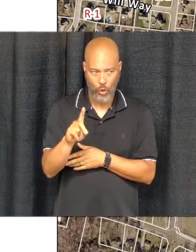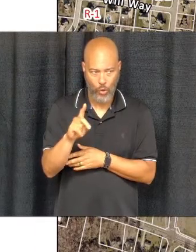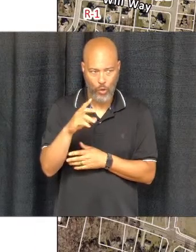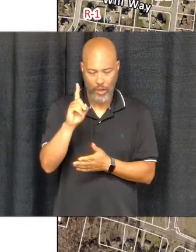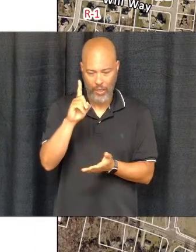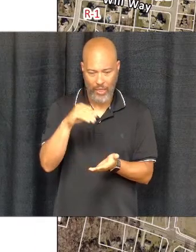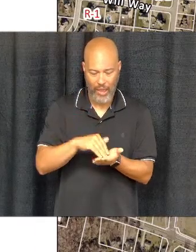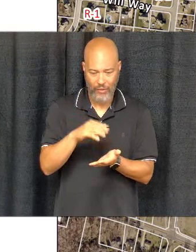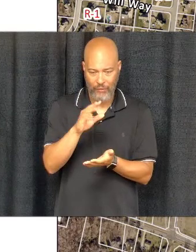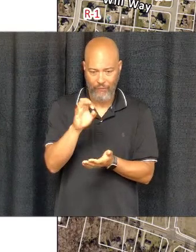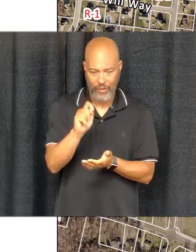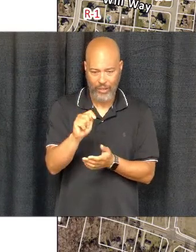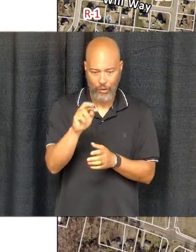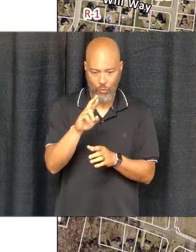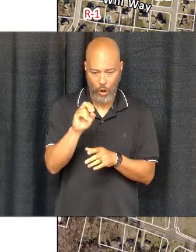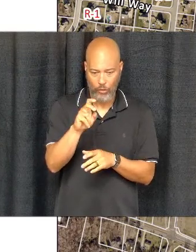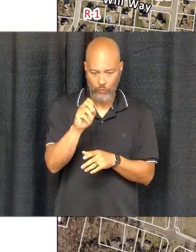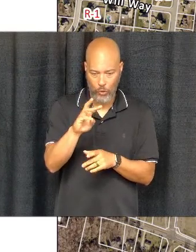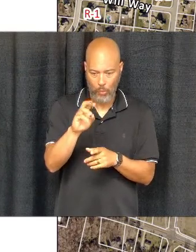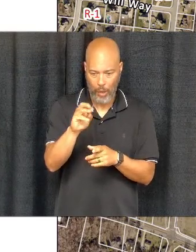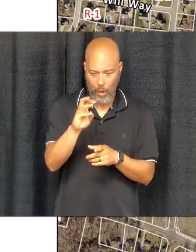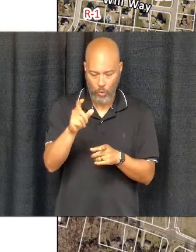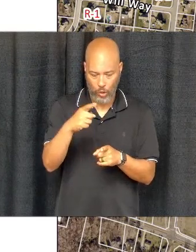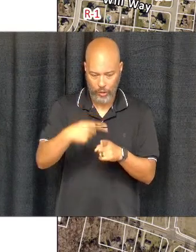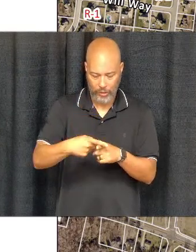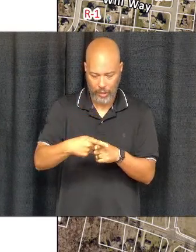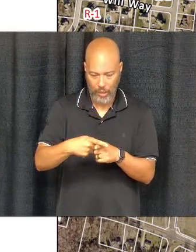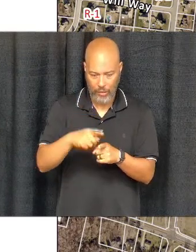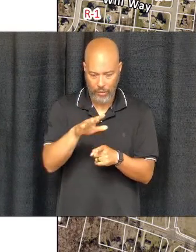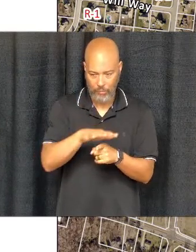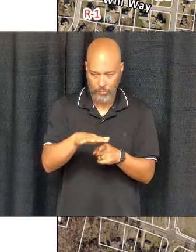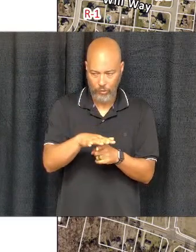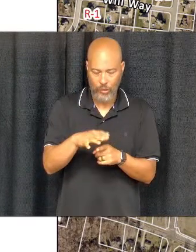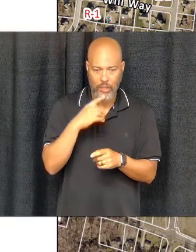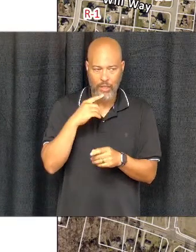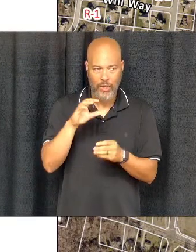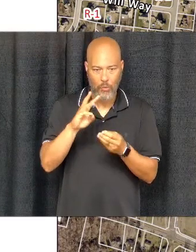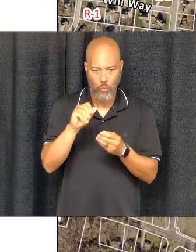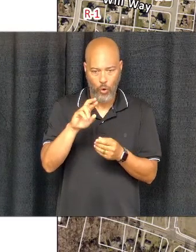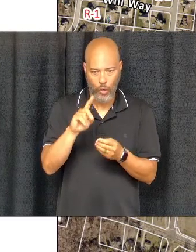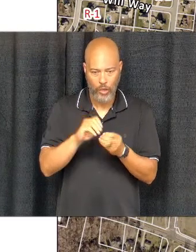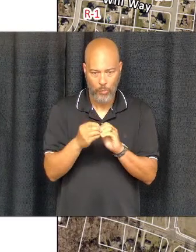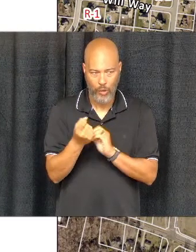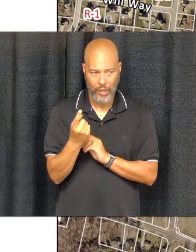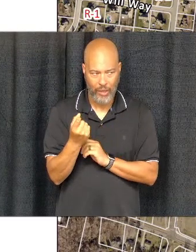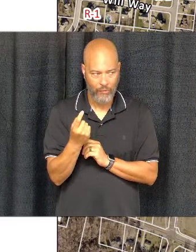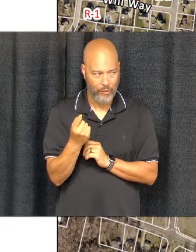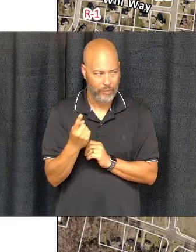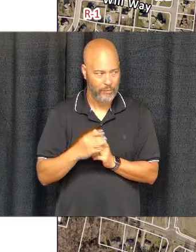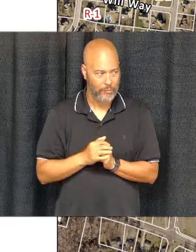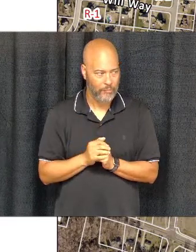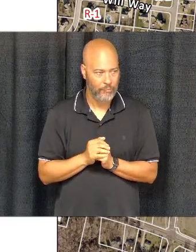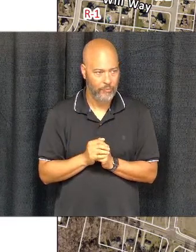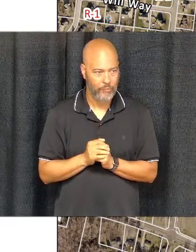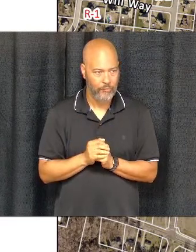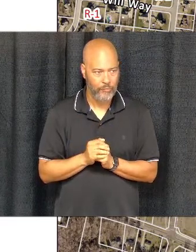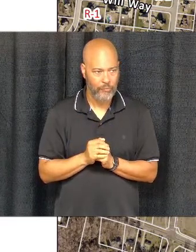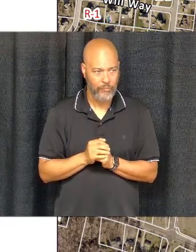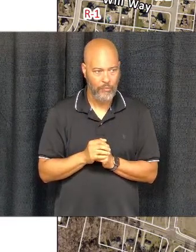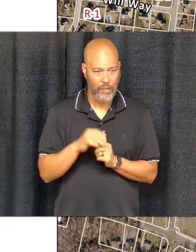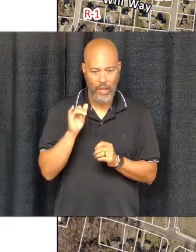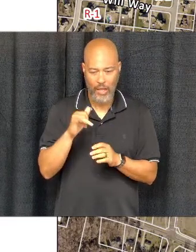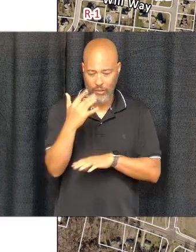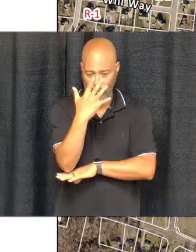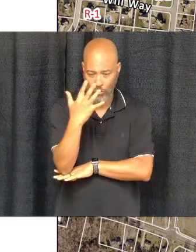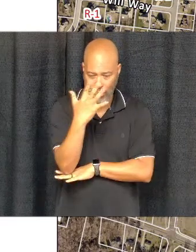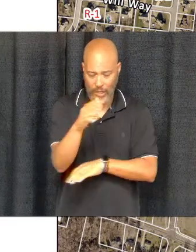1,000 feet west of Rossview Road and Powell Road intersections. This is in City Council Ward number 11. It's a semi-wooded